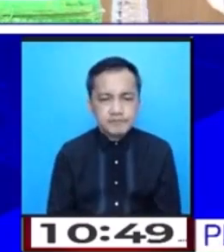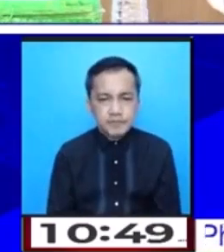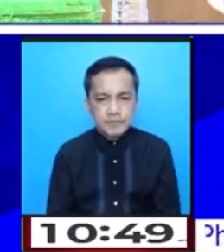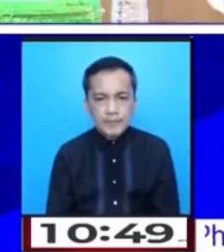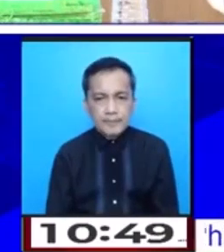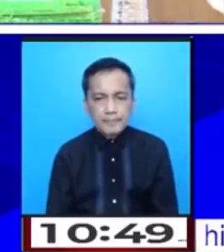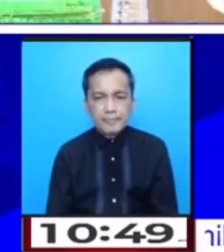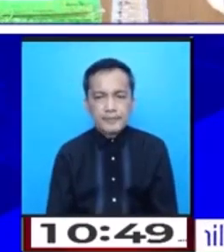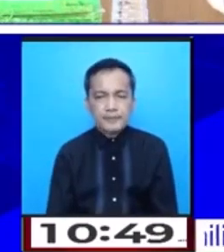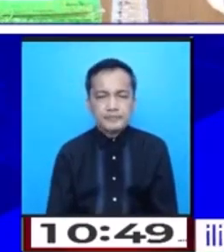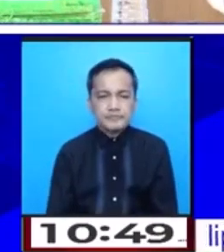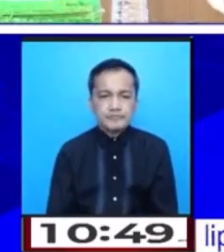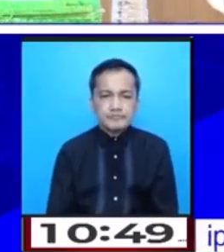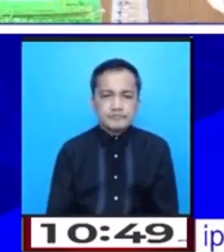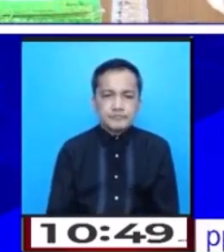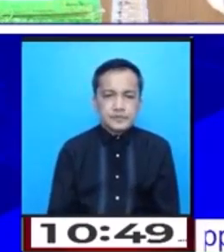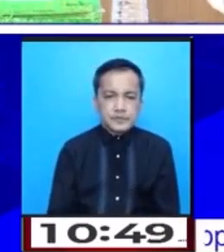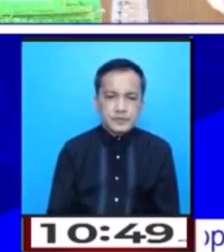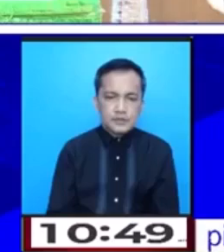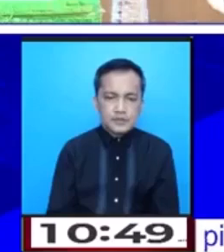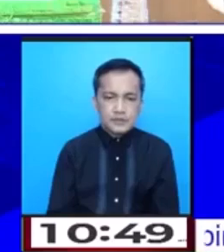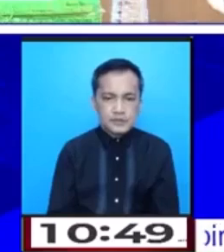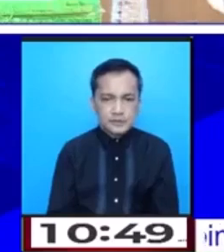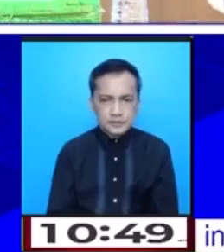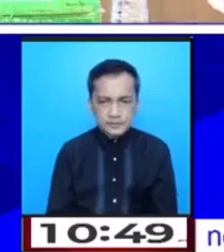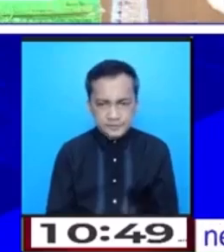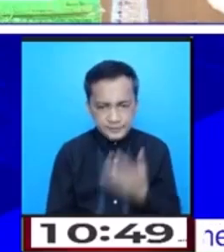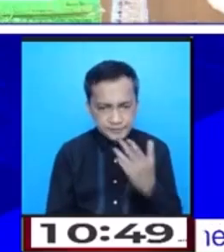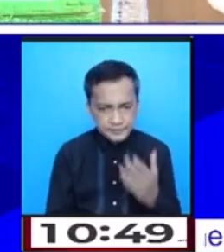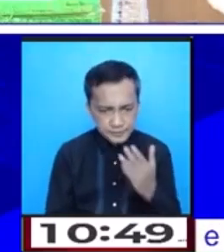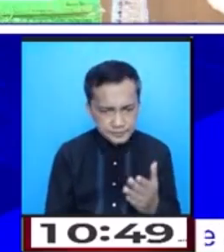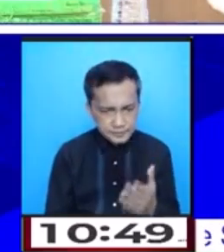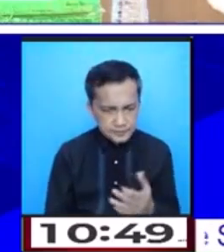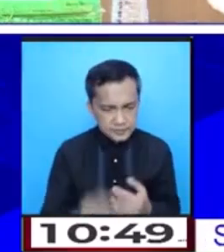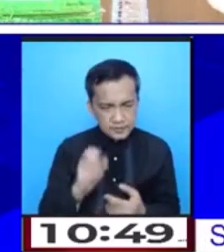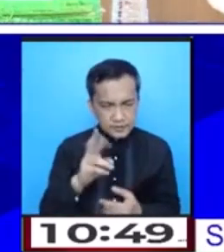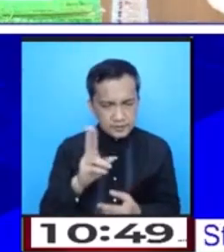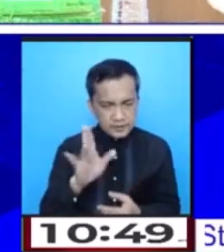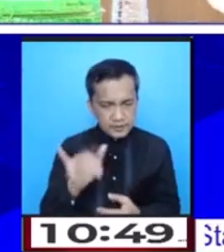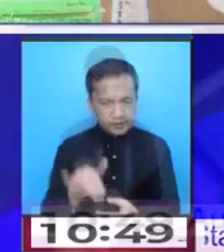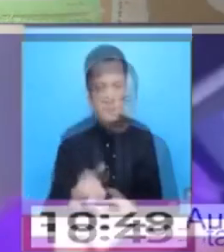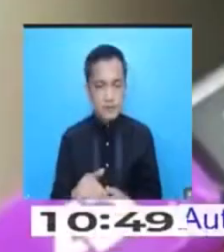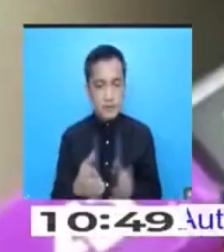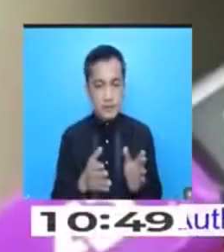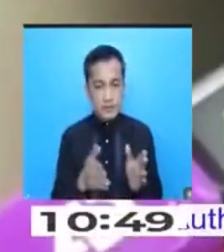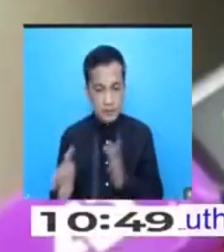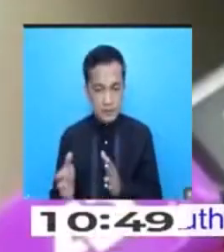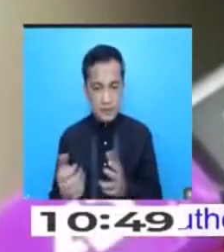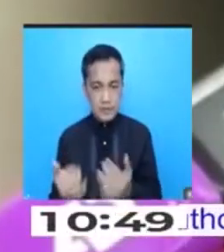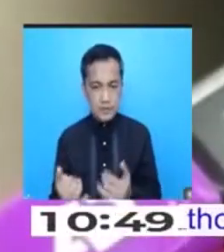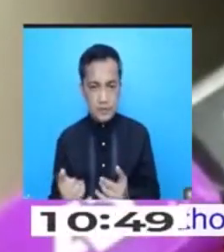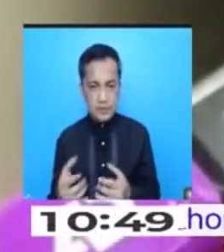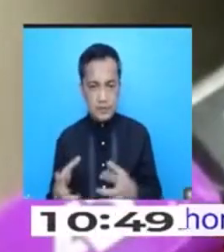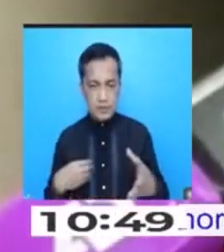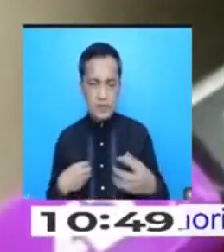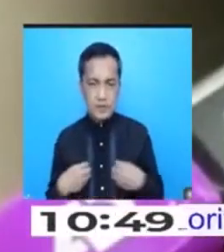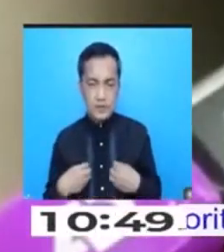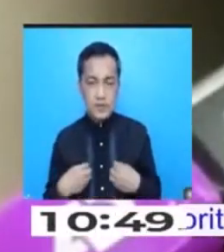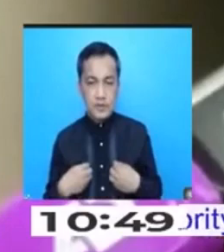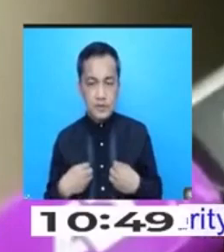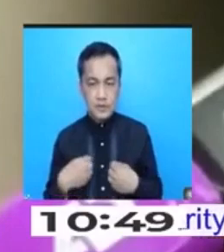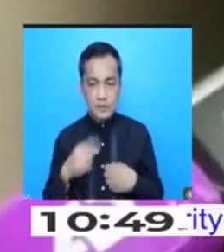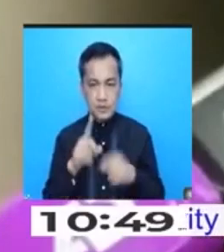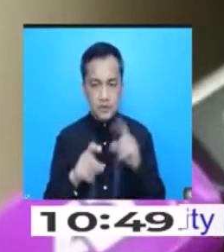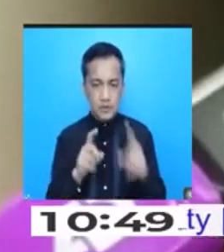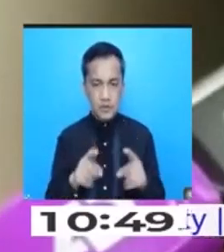Thank you. Thank you, Secretary. Okay, for now, we shall accommodate the question sent via Zoom